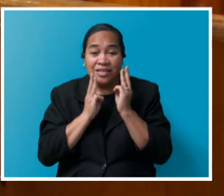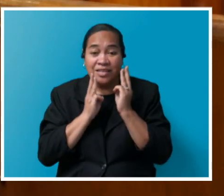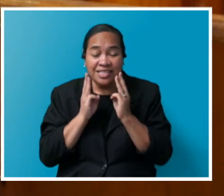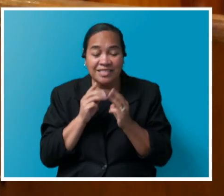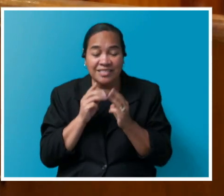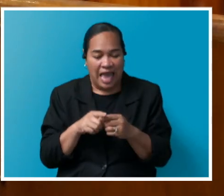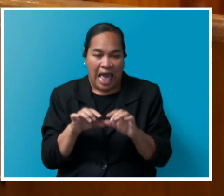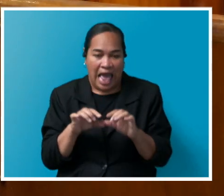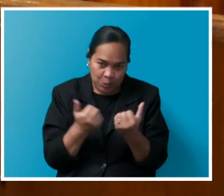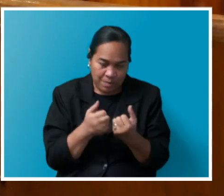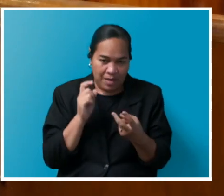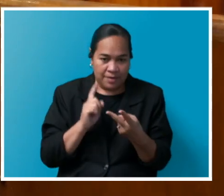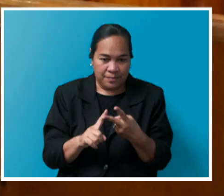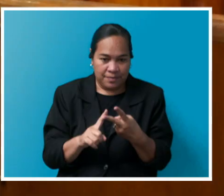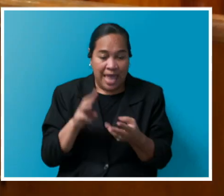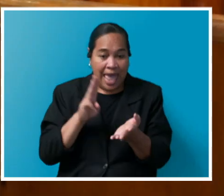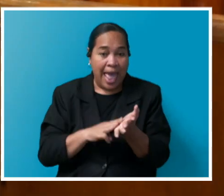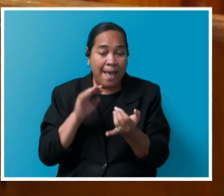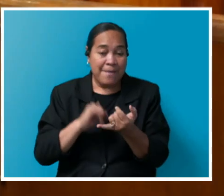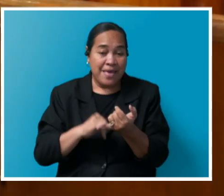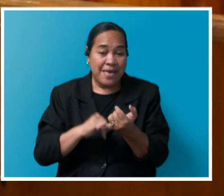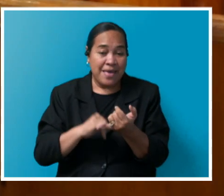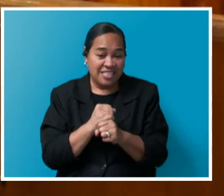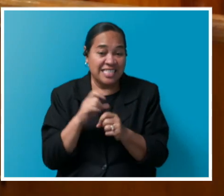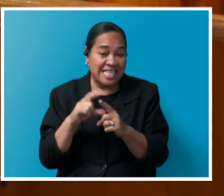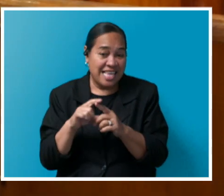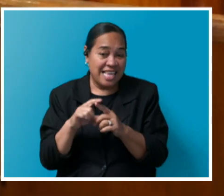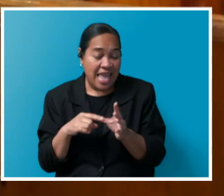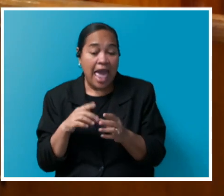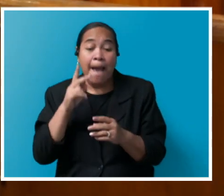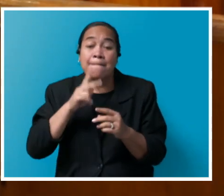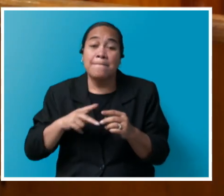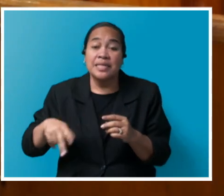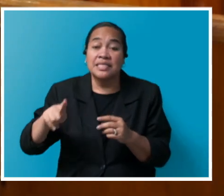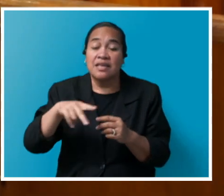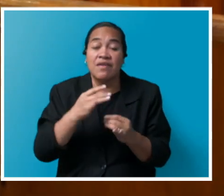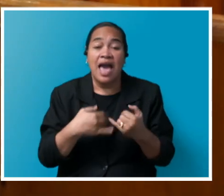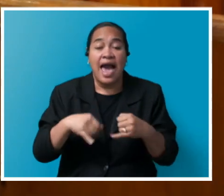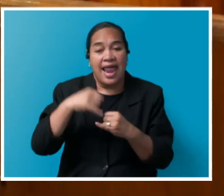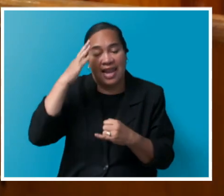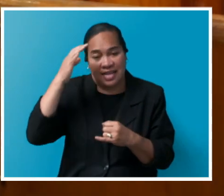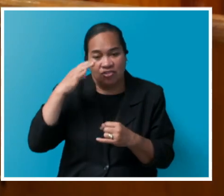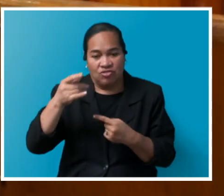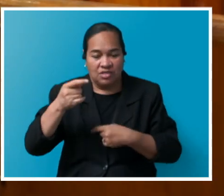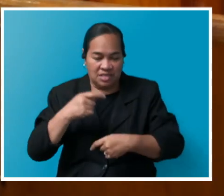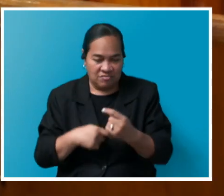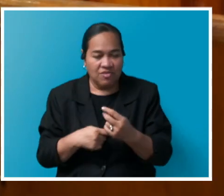Agreement, MSGTA, and the Pacific Island Countries Trade Agreement, PICTA.